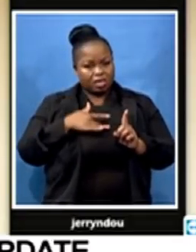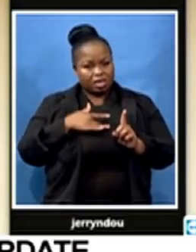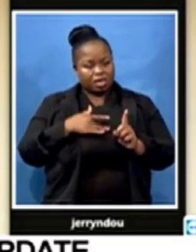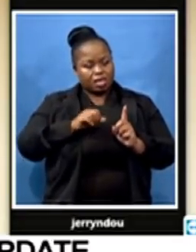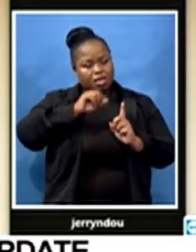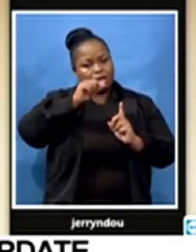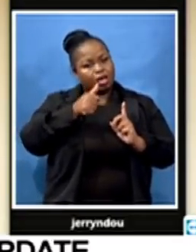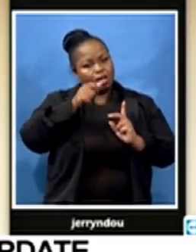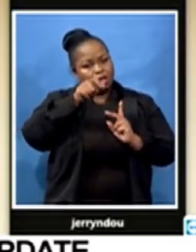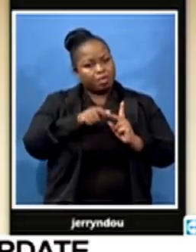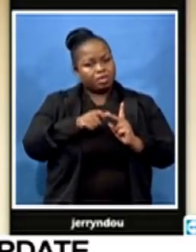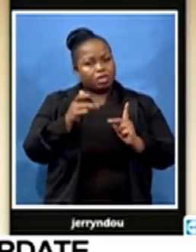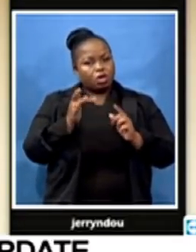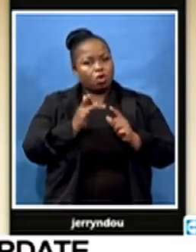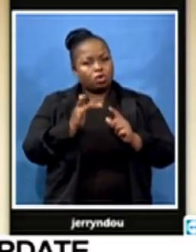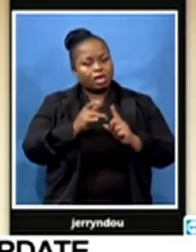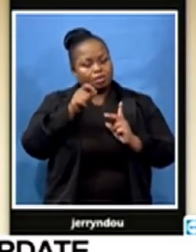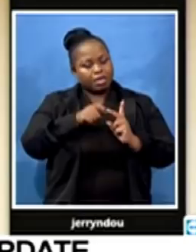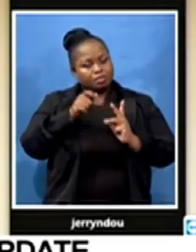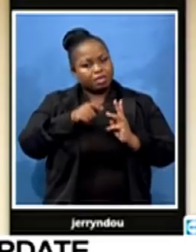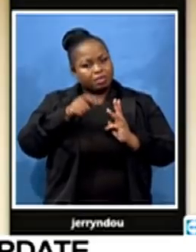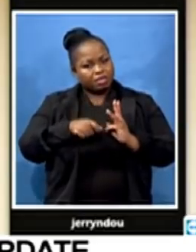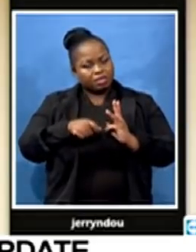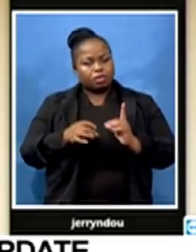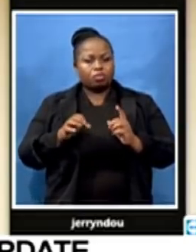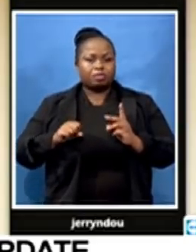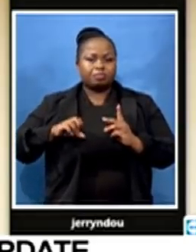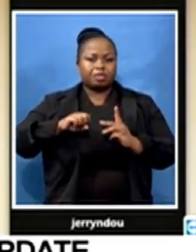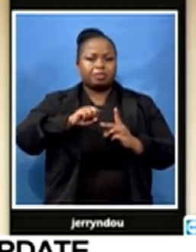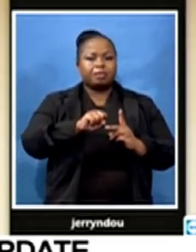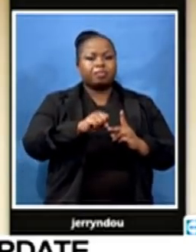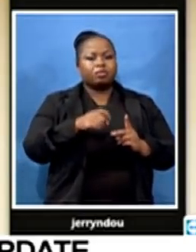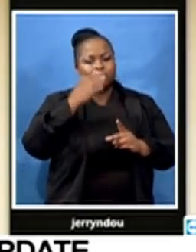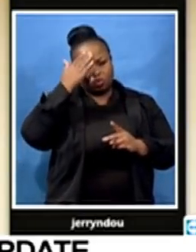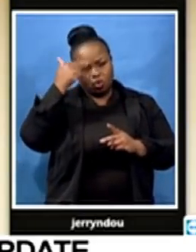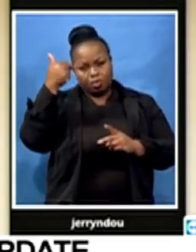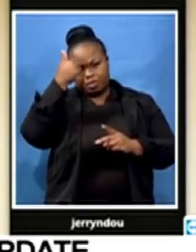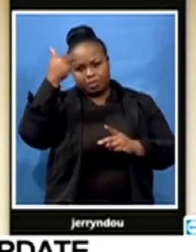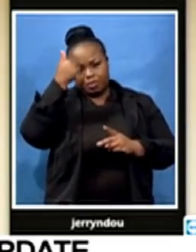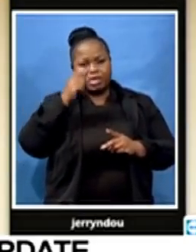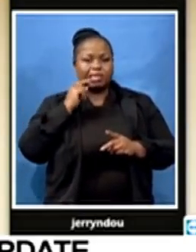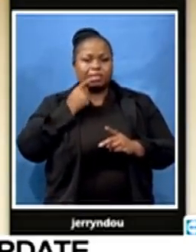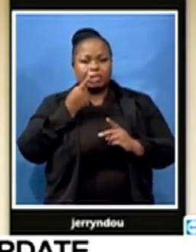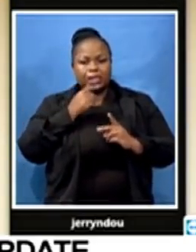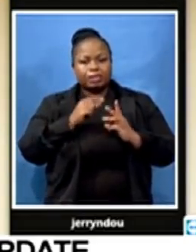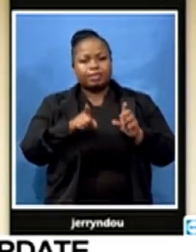like social distancing and comes into play when the virus is spreading more broadly,